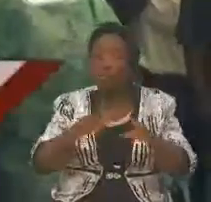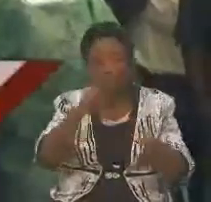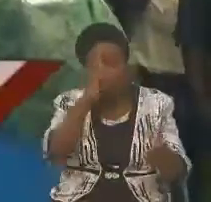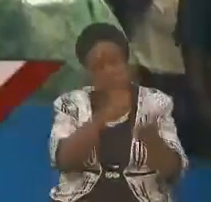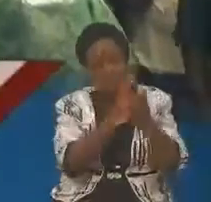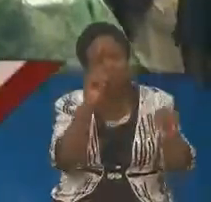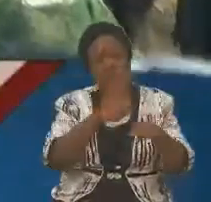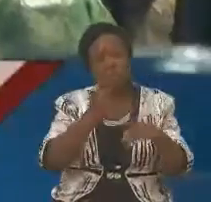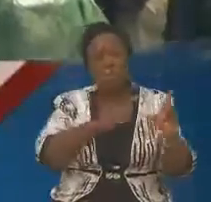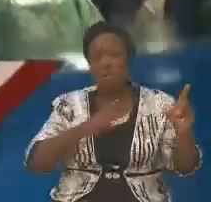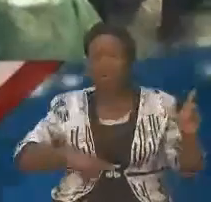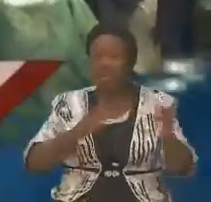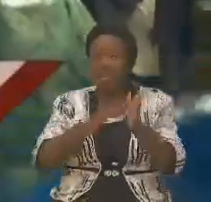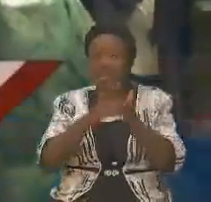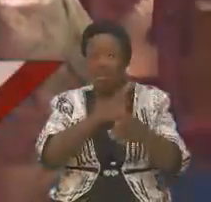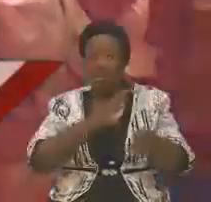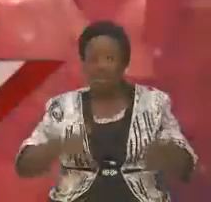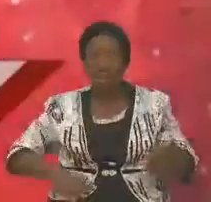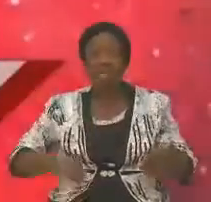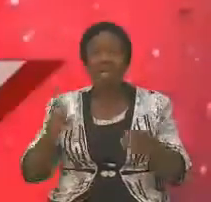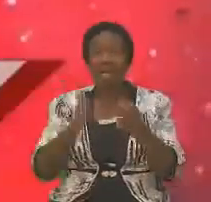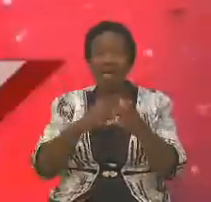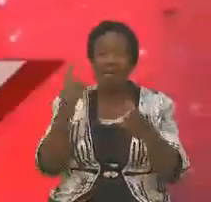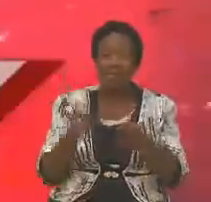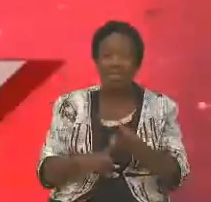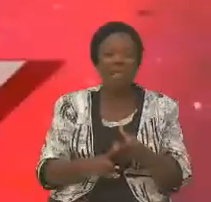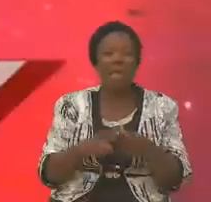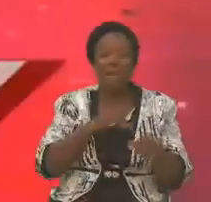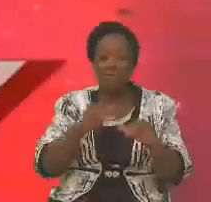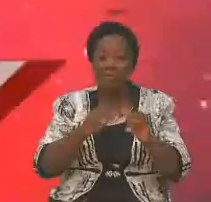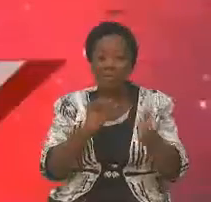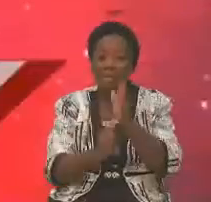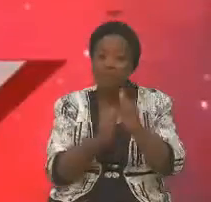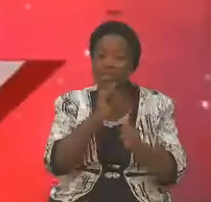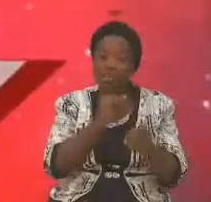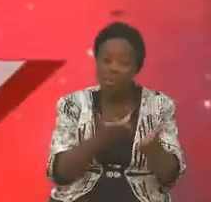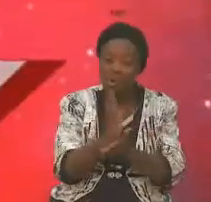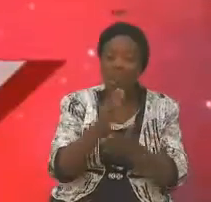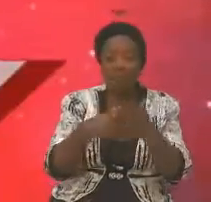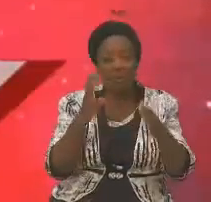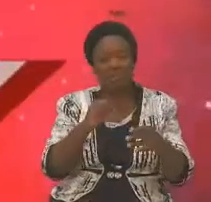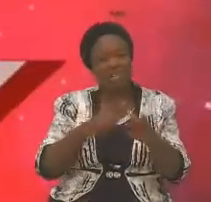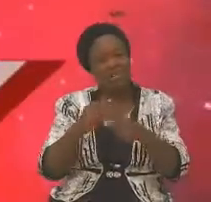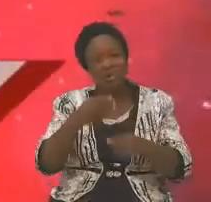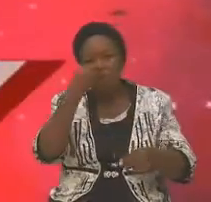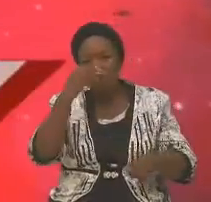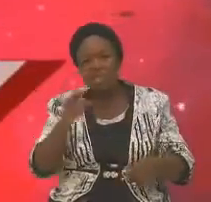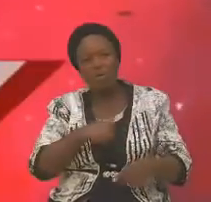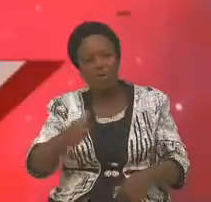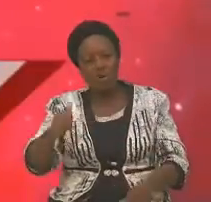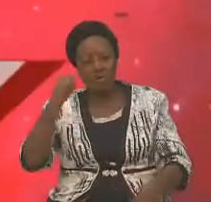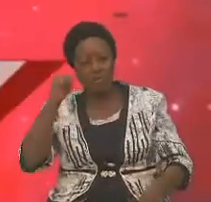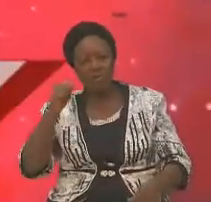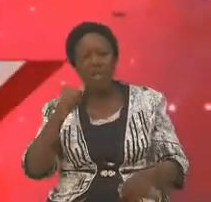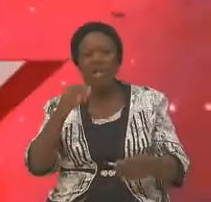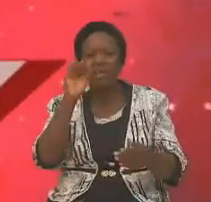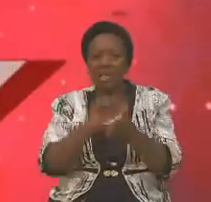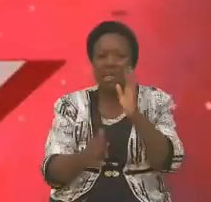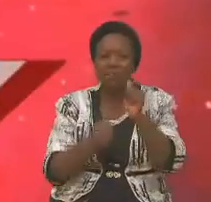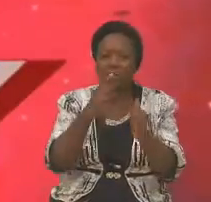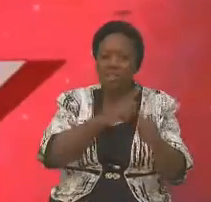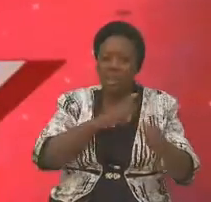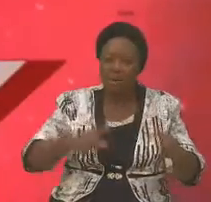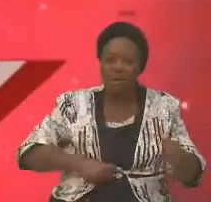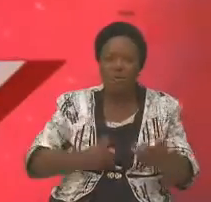sight. If you don't believe on the Lord Jesus Christ, you're not doing that which is right in his sight. If you reject, if you turn